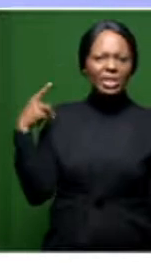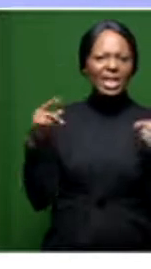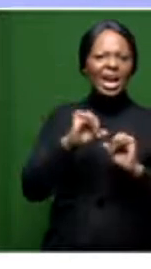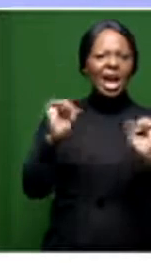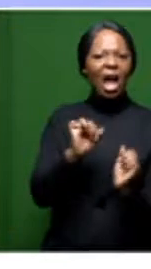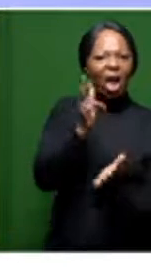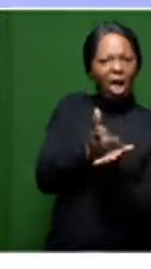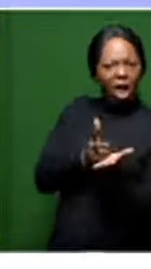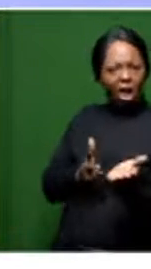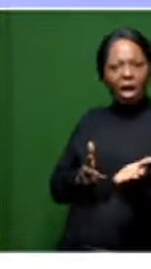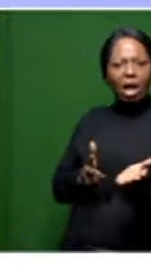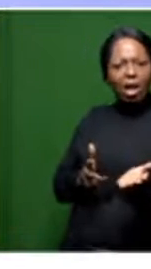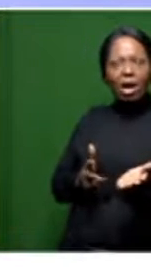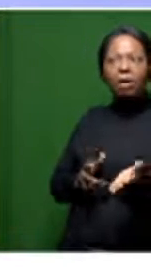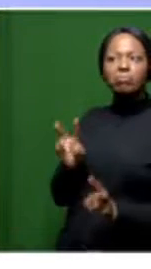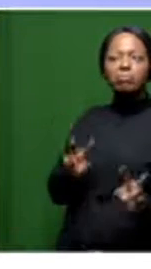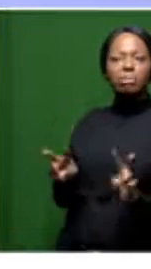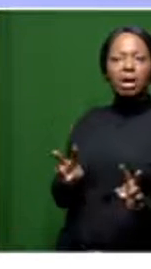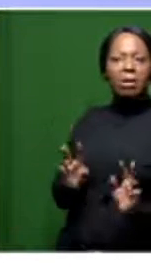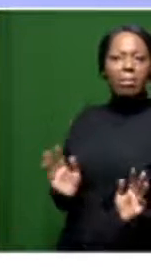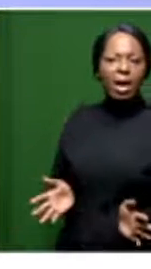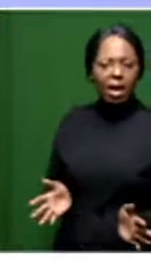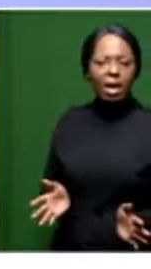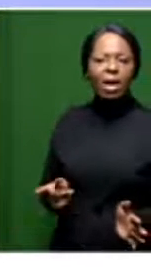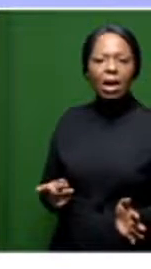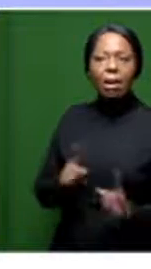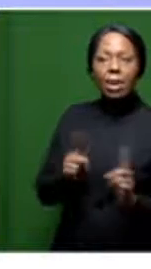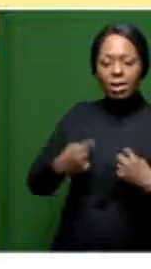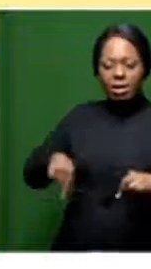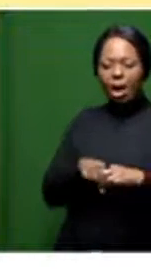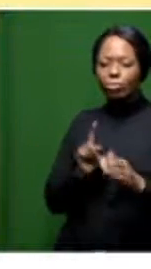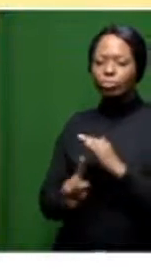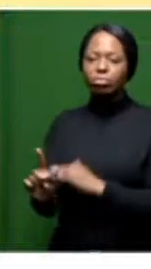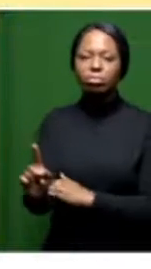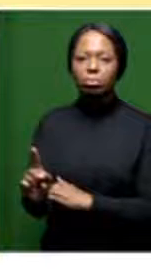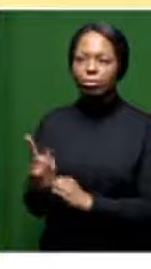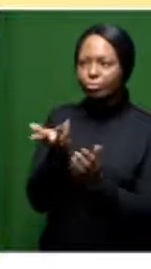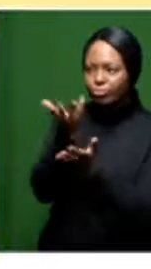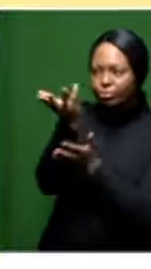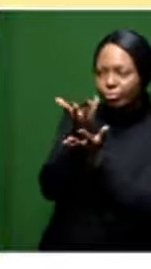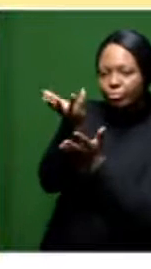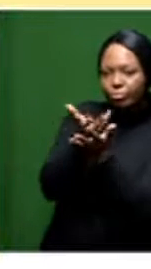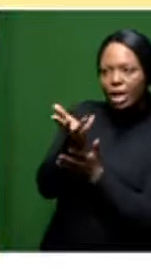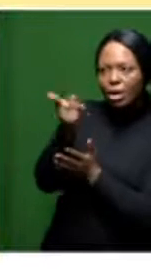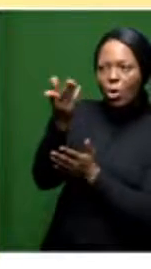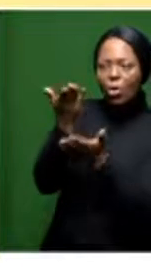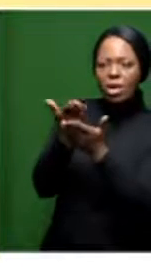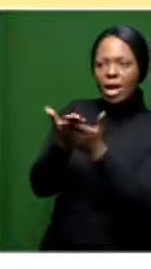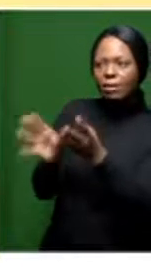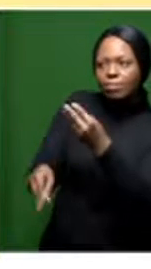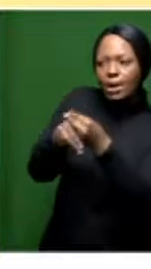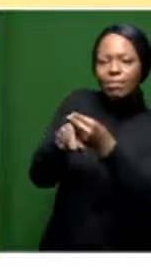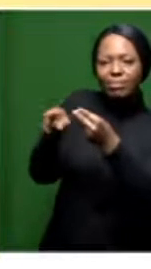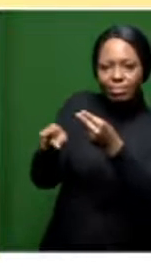sitting around idle most of the time. What we're doing is going to them and saying to them, here's additional revenue for your idle